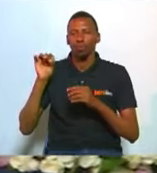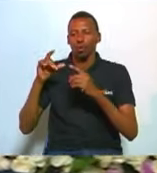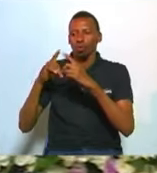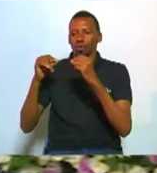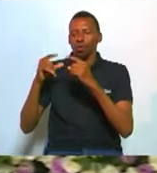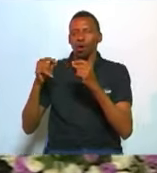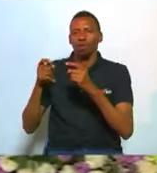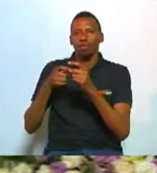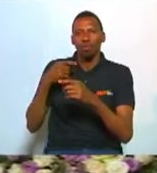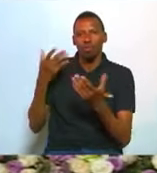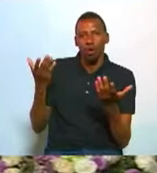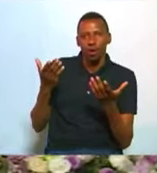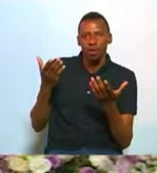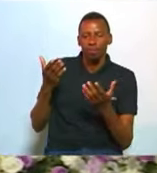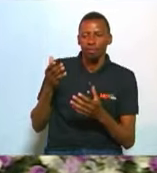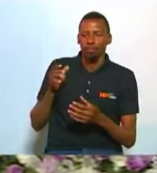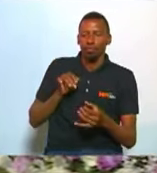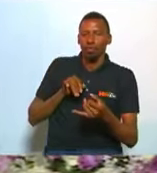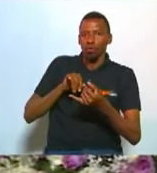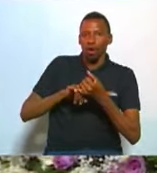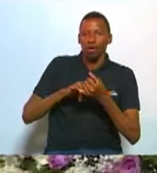Mrs. McFinley.